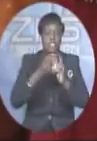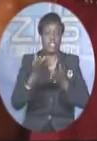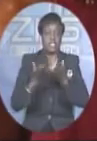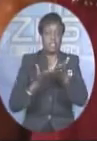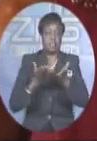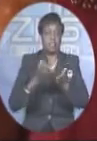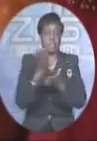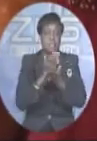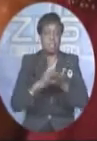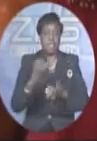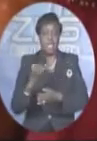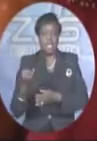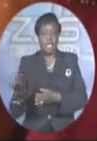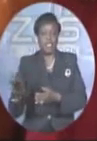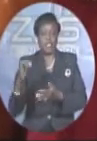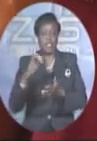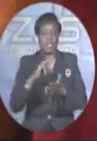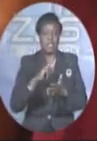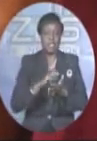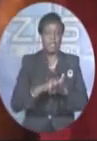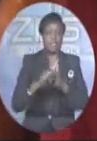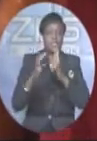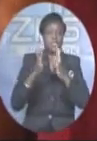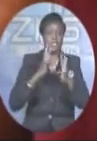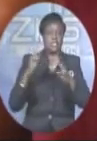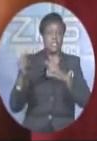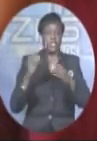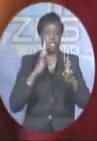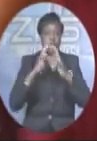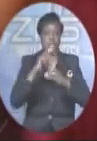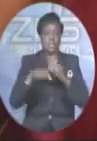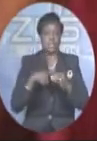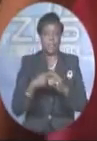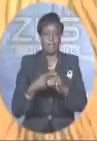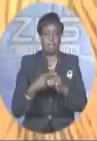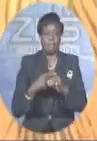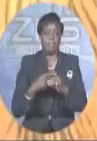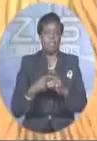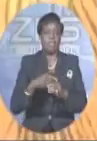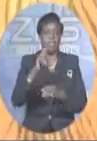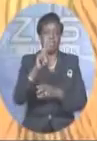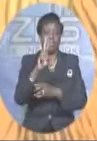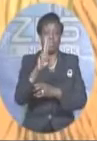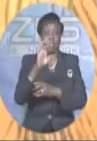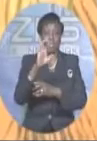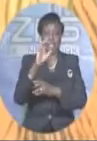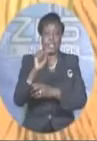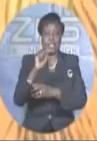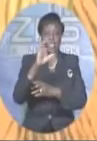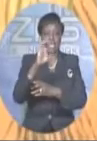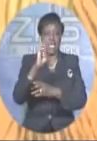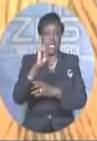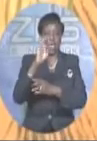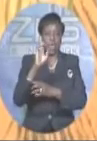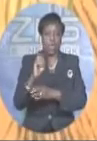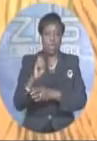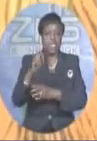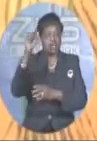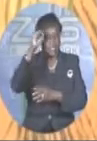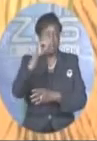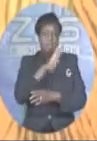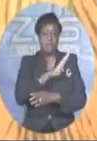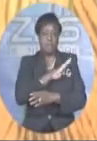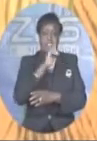some of the issues which will be discussed before the conference wraps up Friday. U.R.C.A. CEO Stephen Barrow admitted that so far